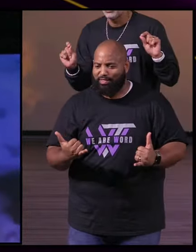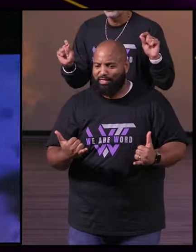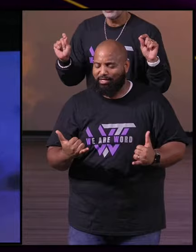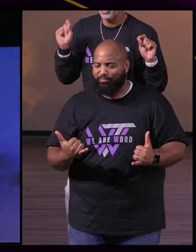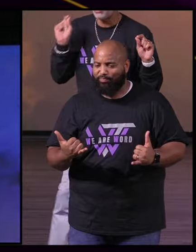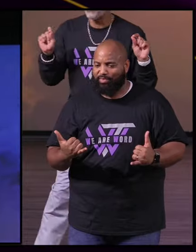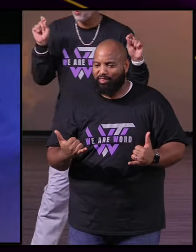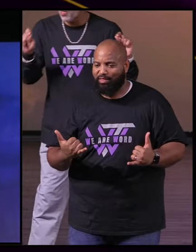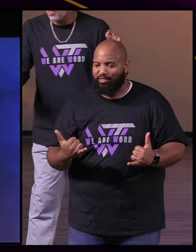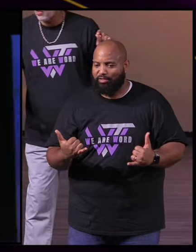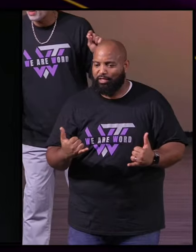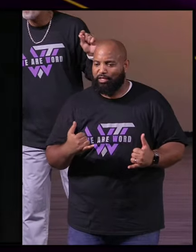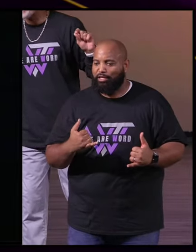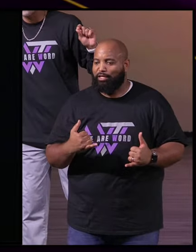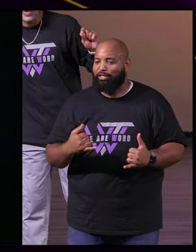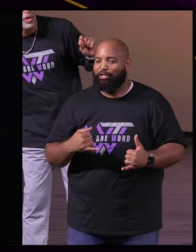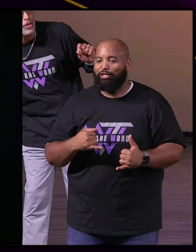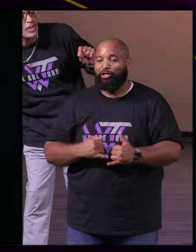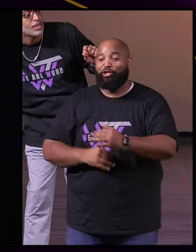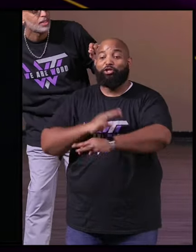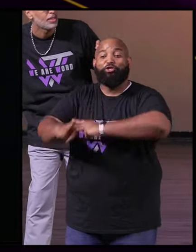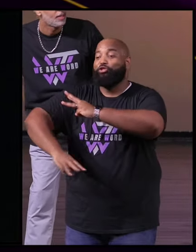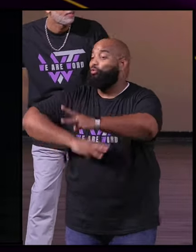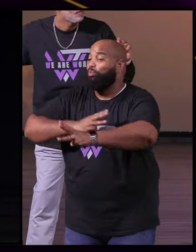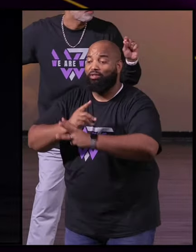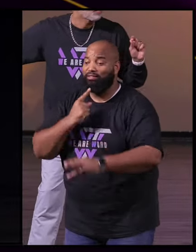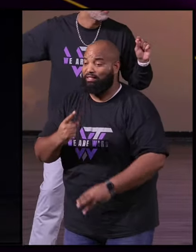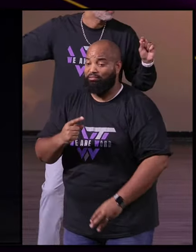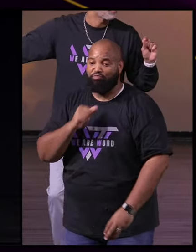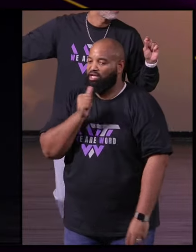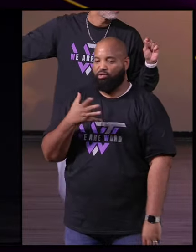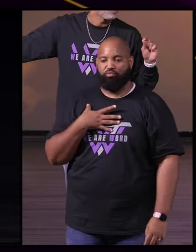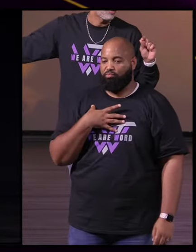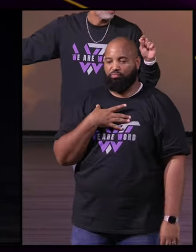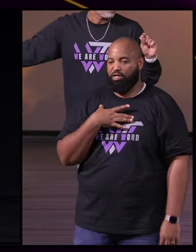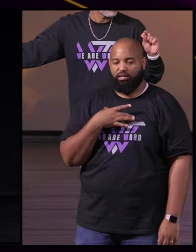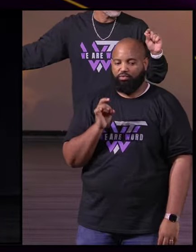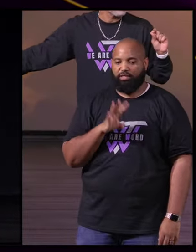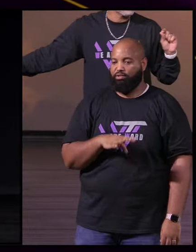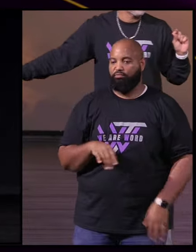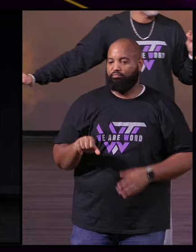out of the world by the world.